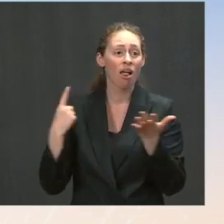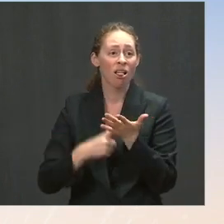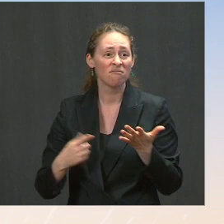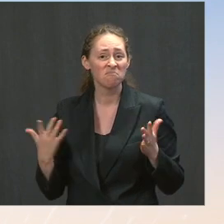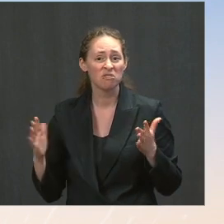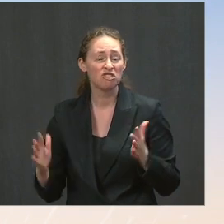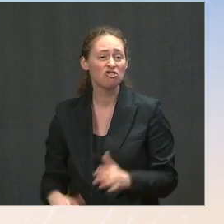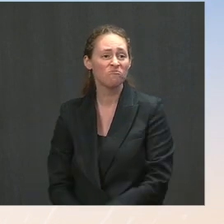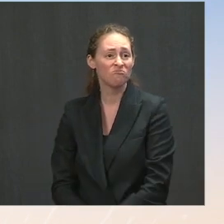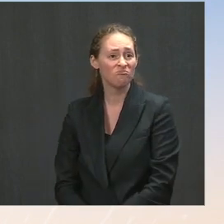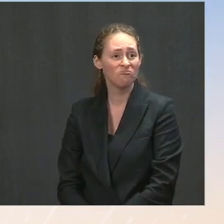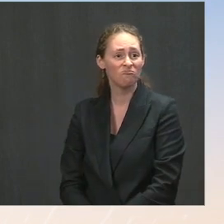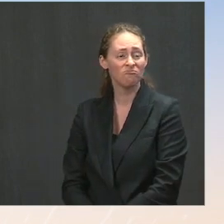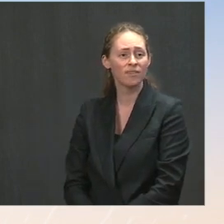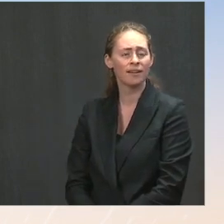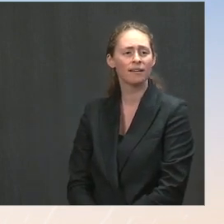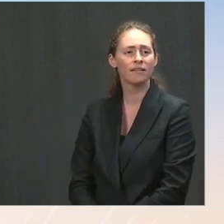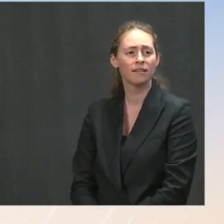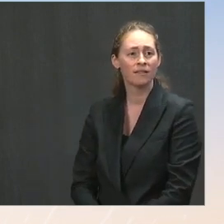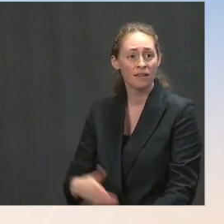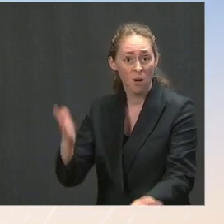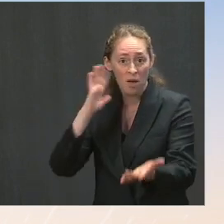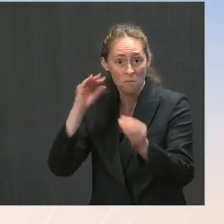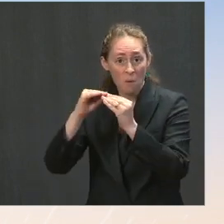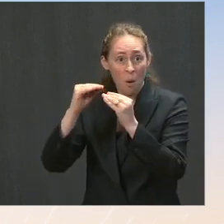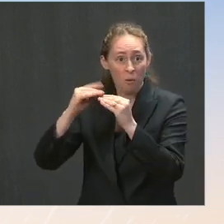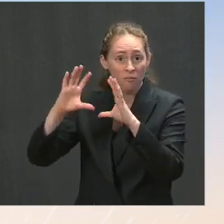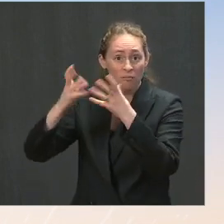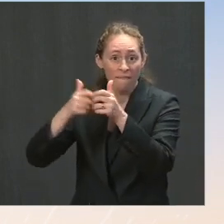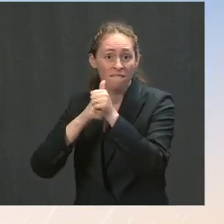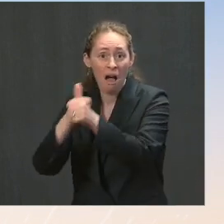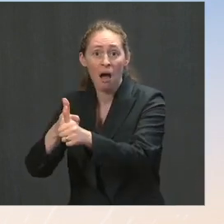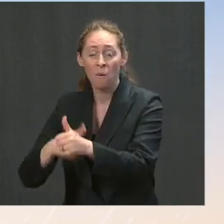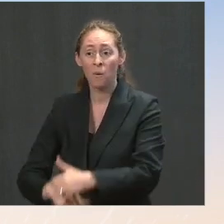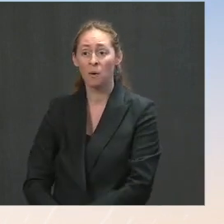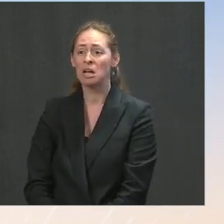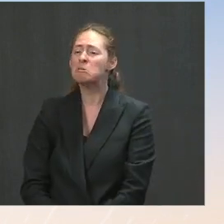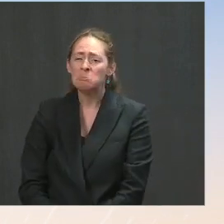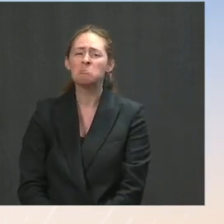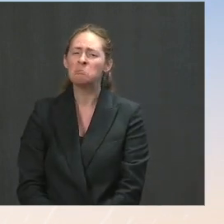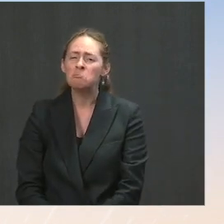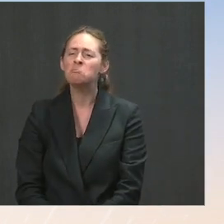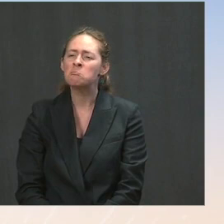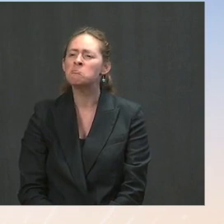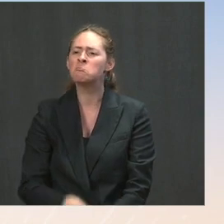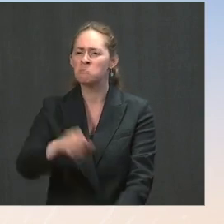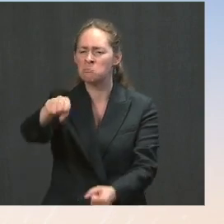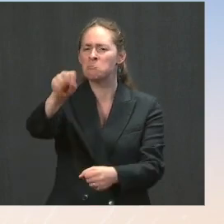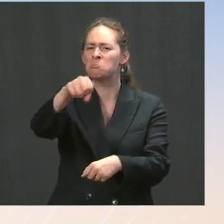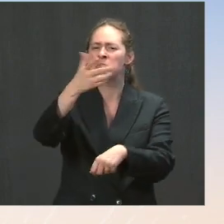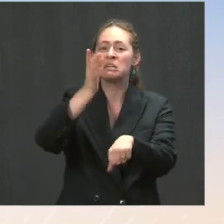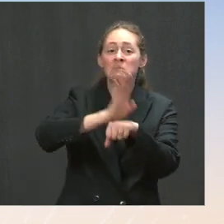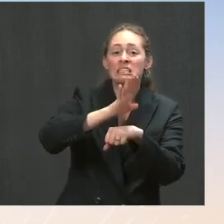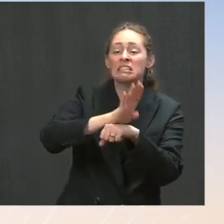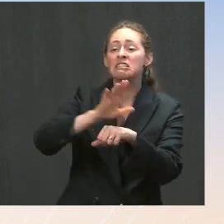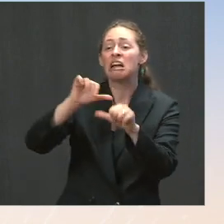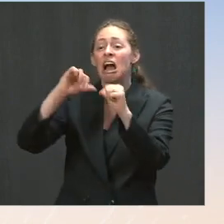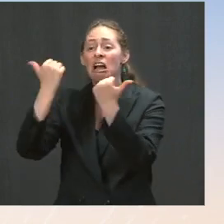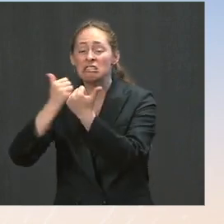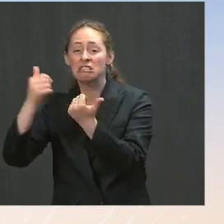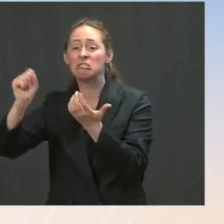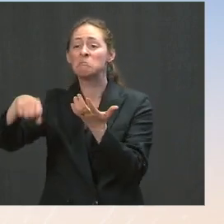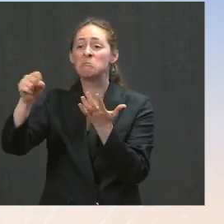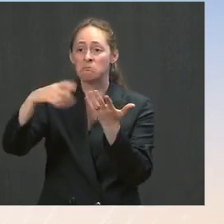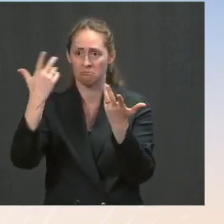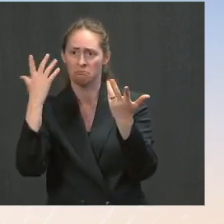federal agencies? I think a range of agencies and leaders will look at what steps they should take to protect their workforce and save lives. Go ahead.